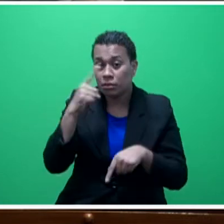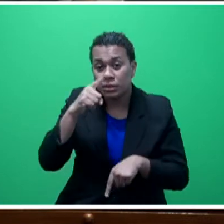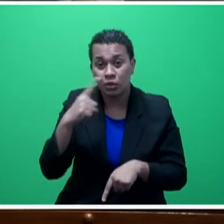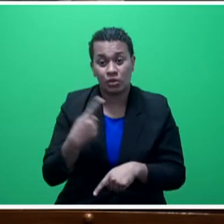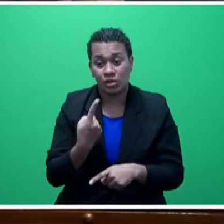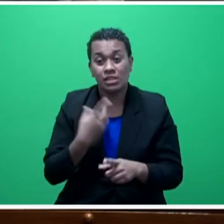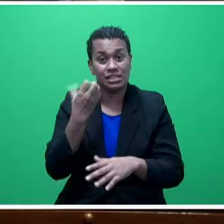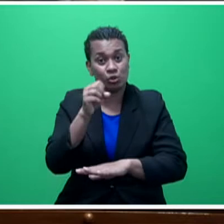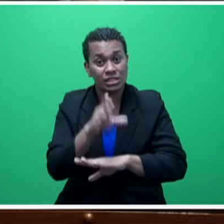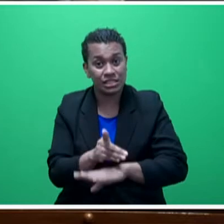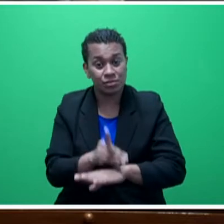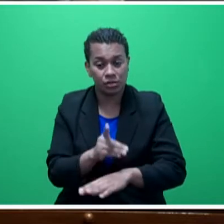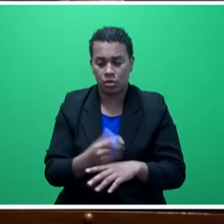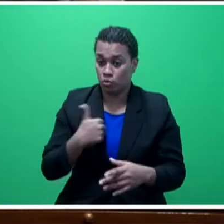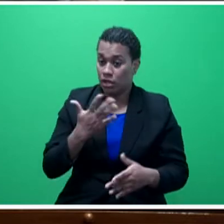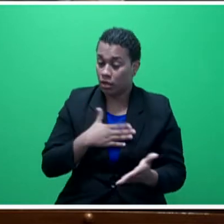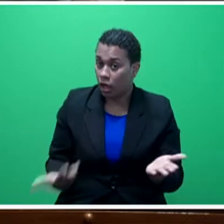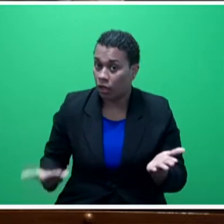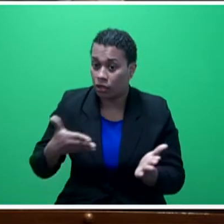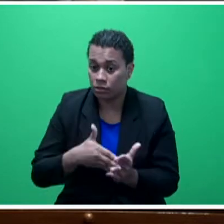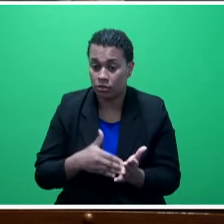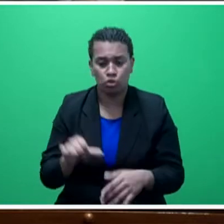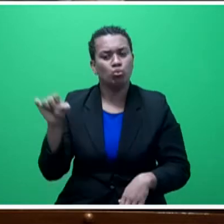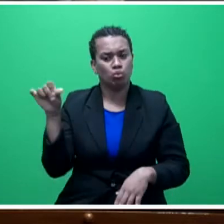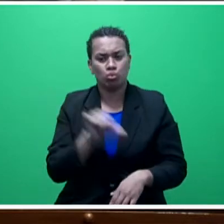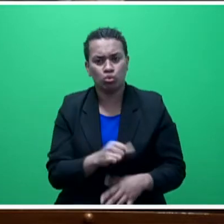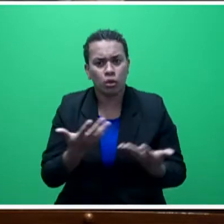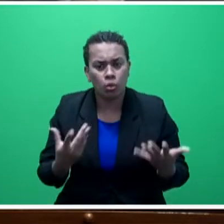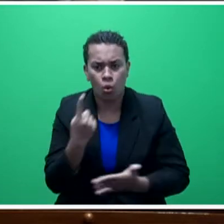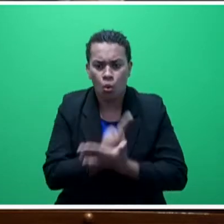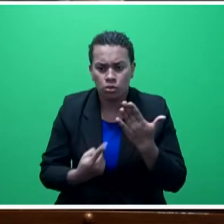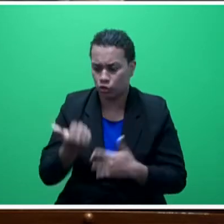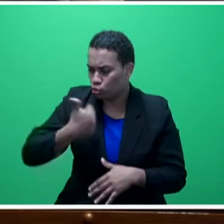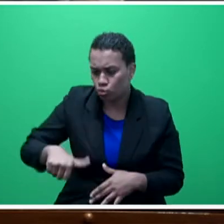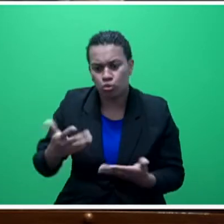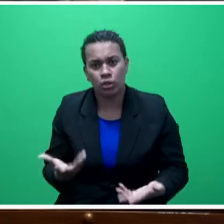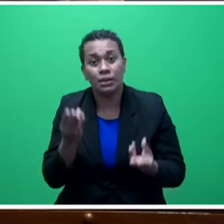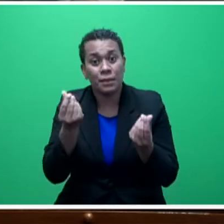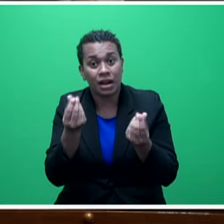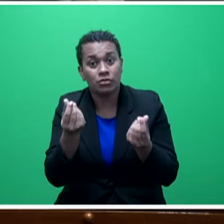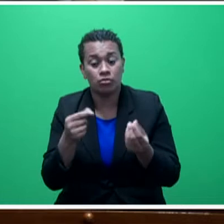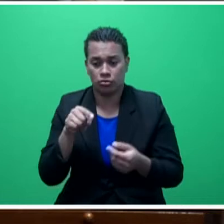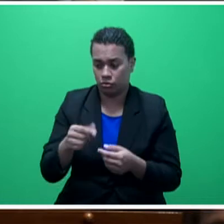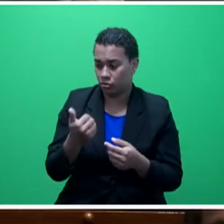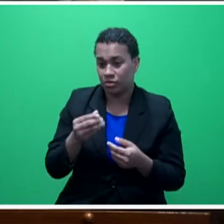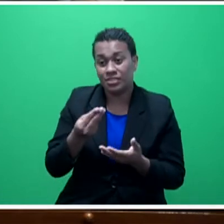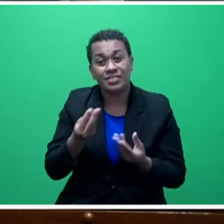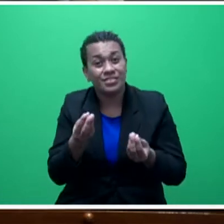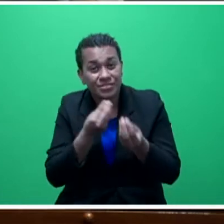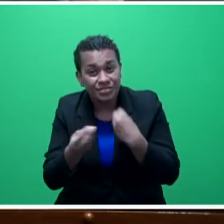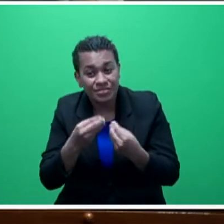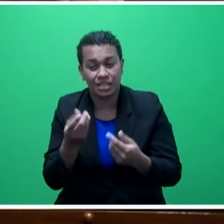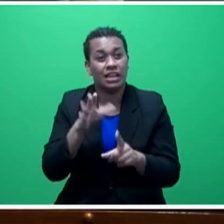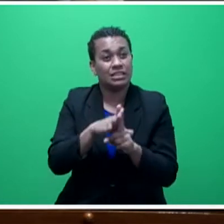and I must add, we should only consume as much as we can digest. Every time you see somebody standing